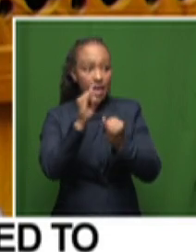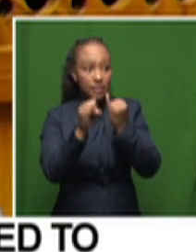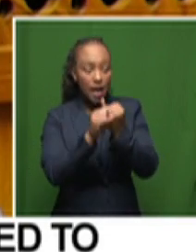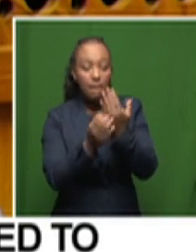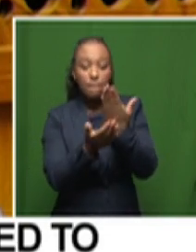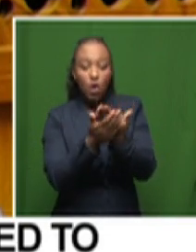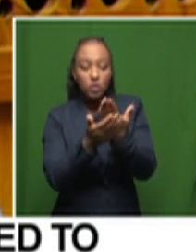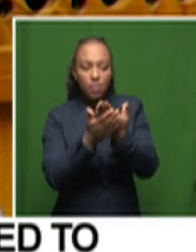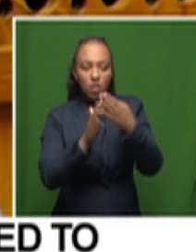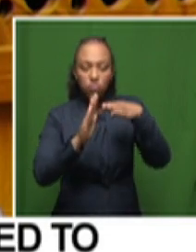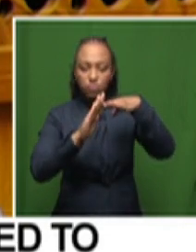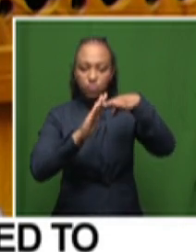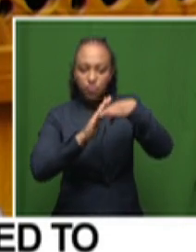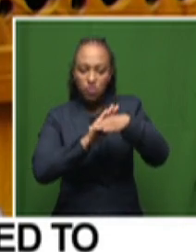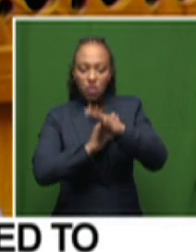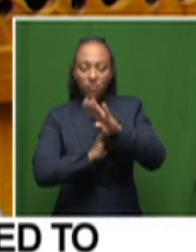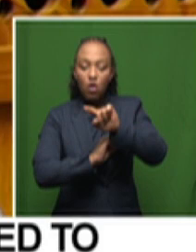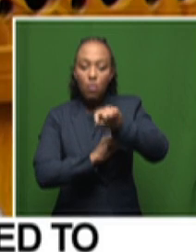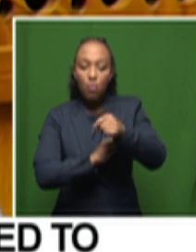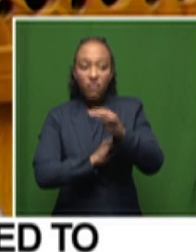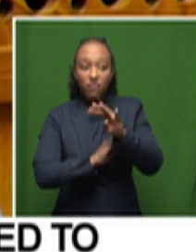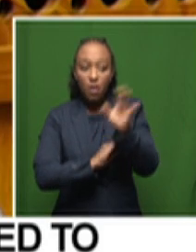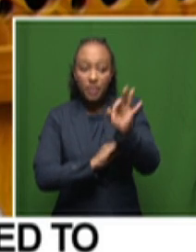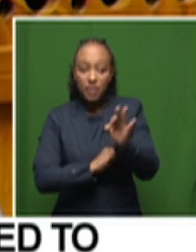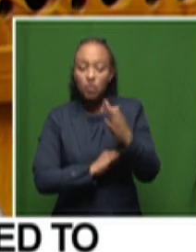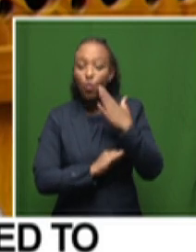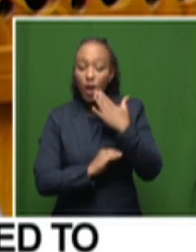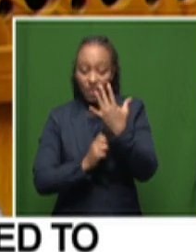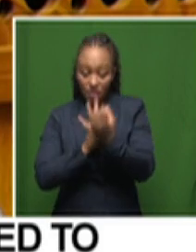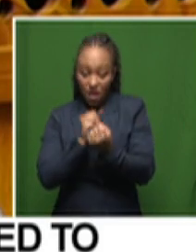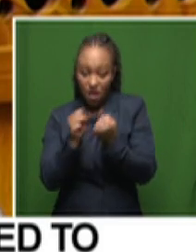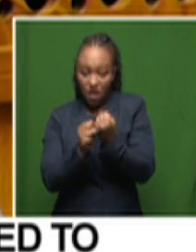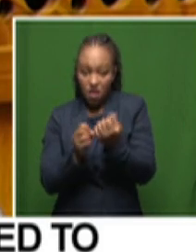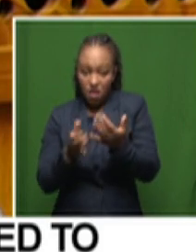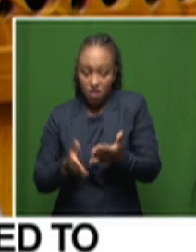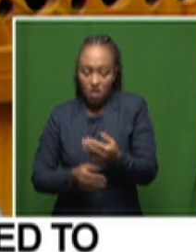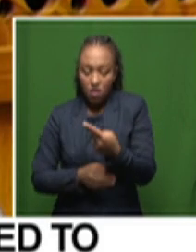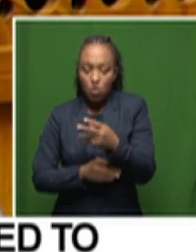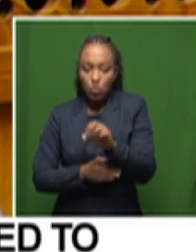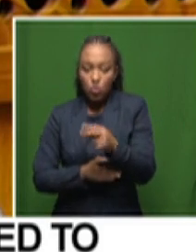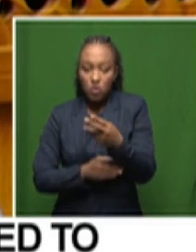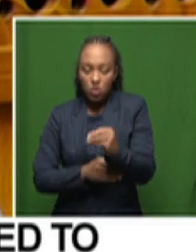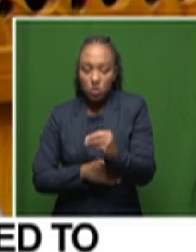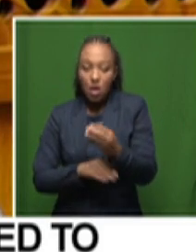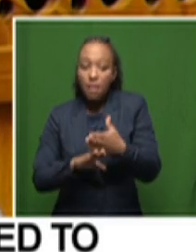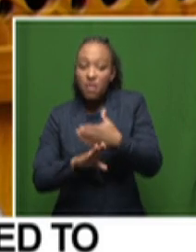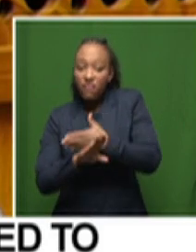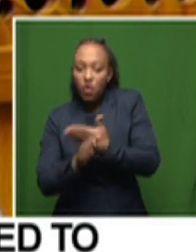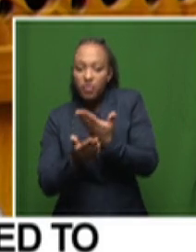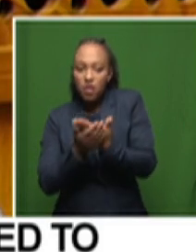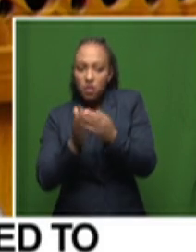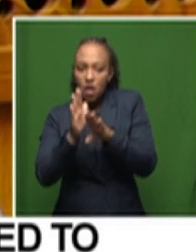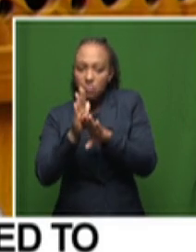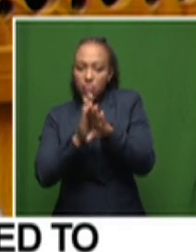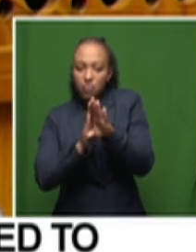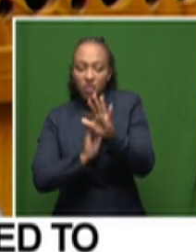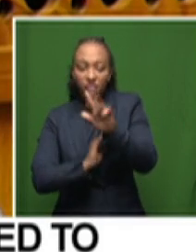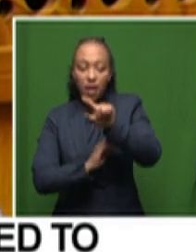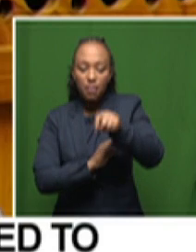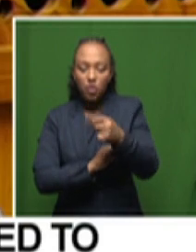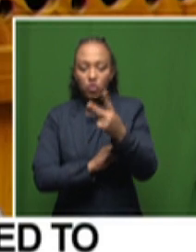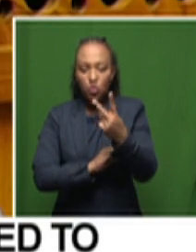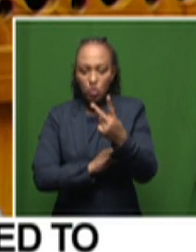contract by 4.4% in 2020 before rebounding to